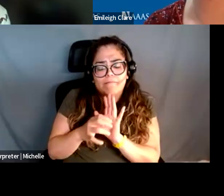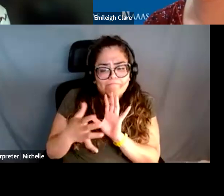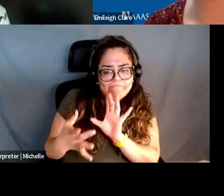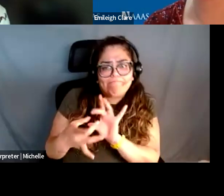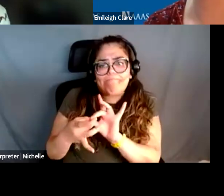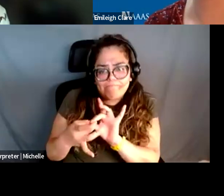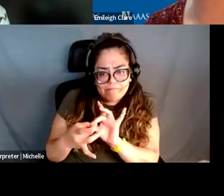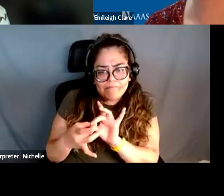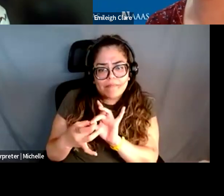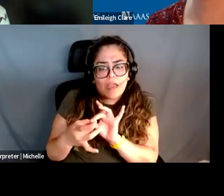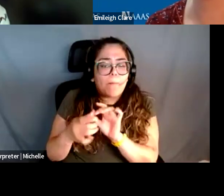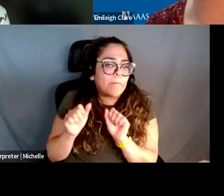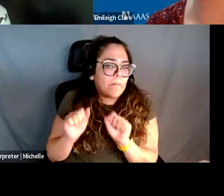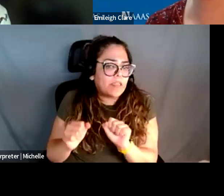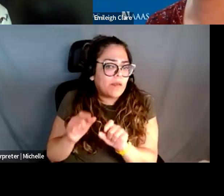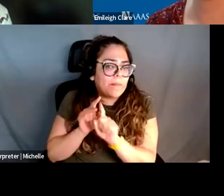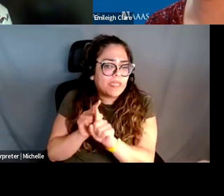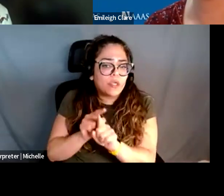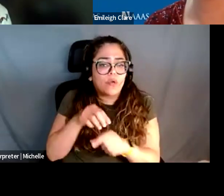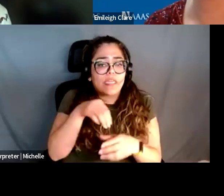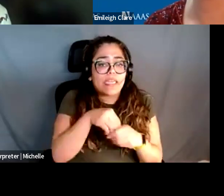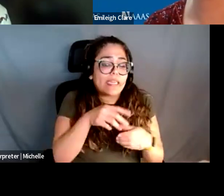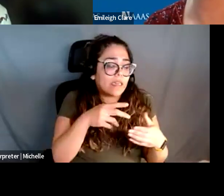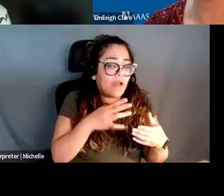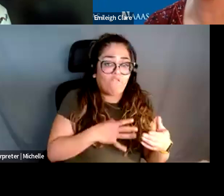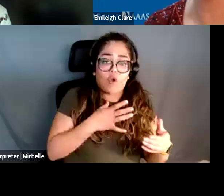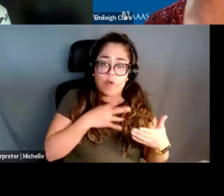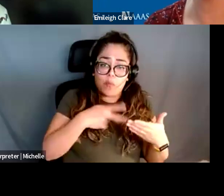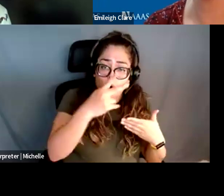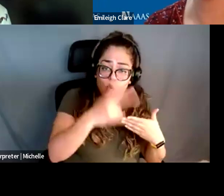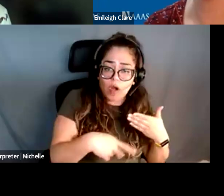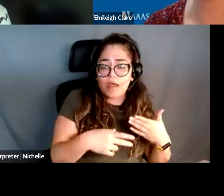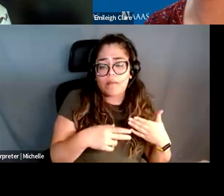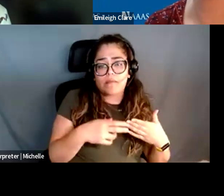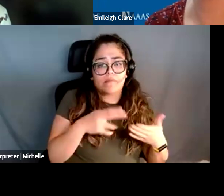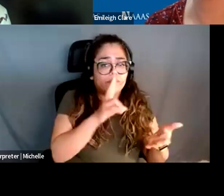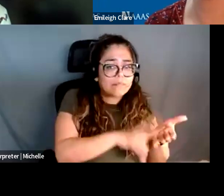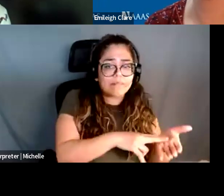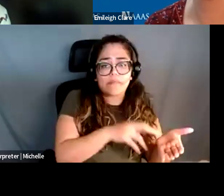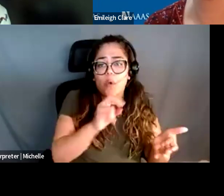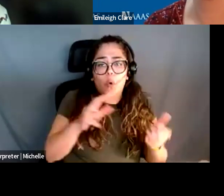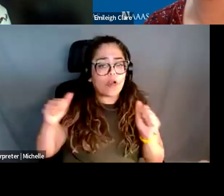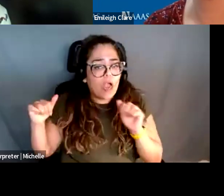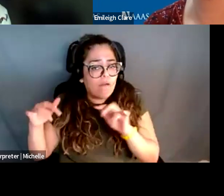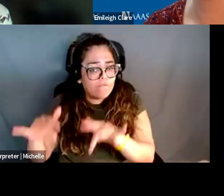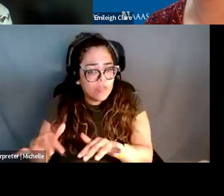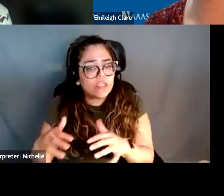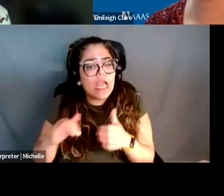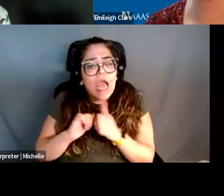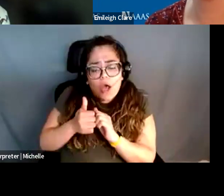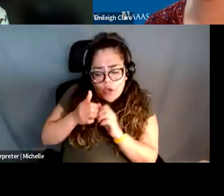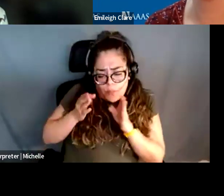that's through a formal program or at a conference that they're attending? How do you think someone might be able to go about that as